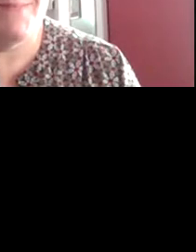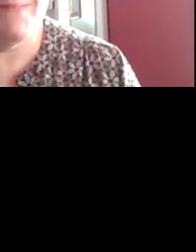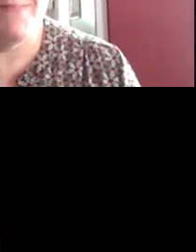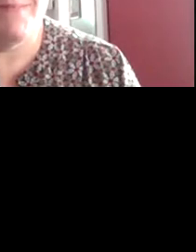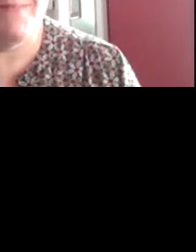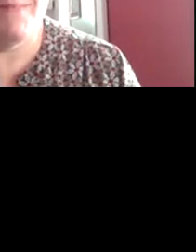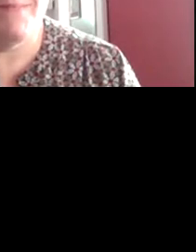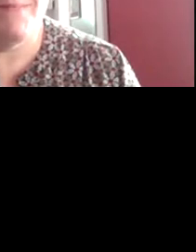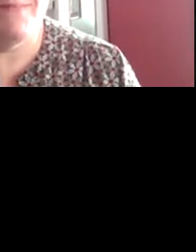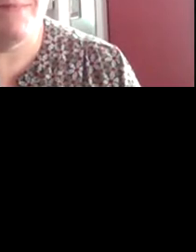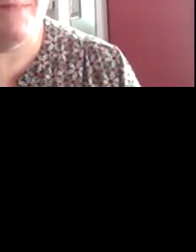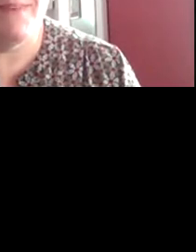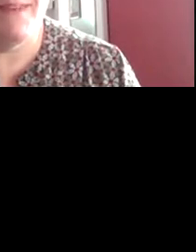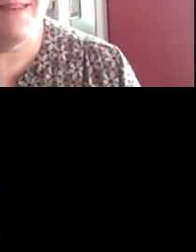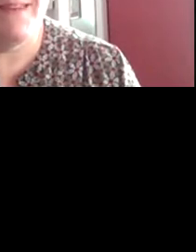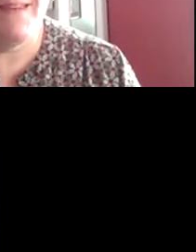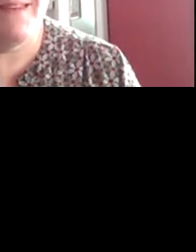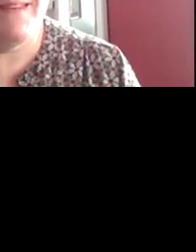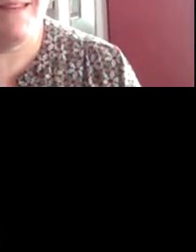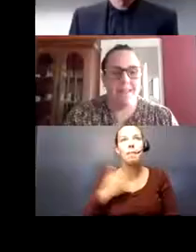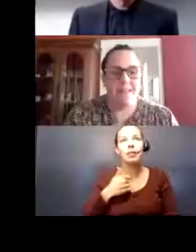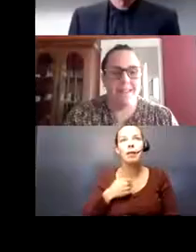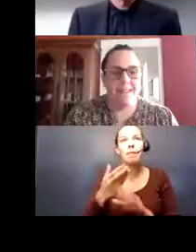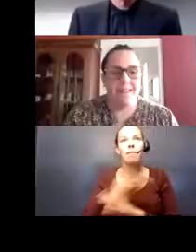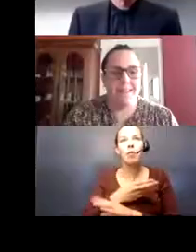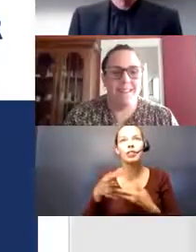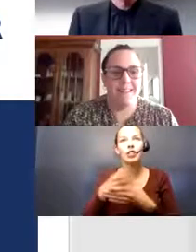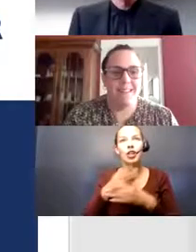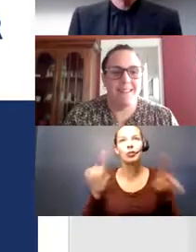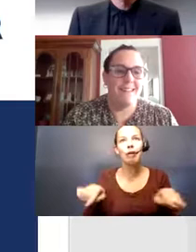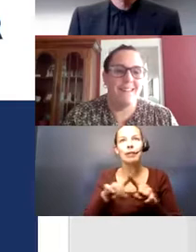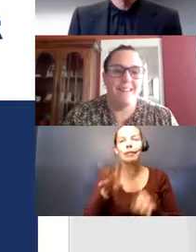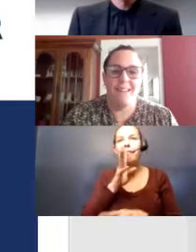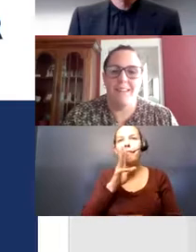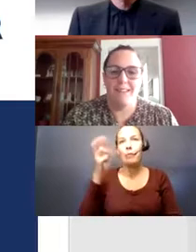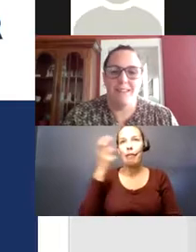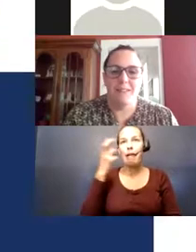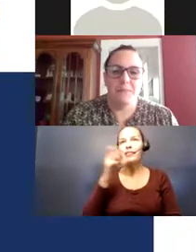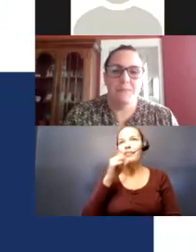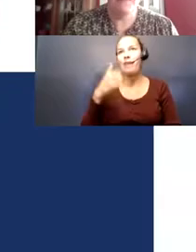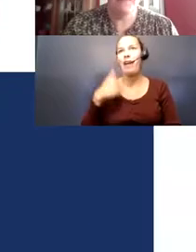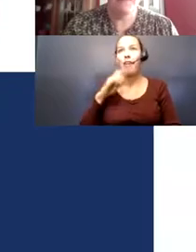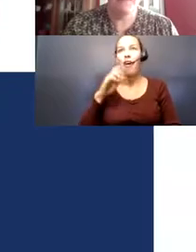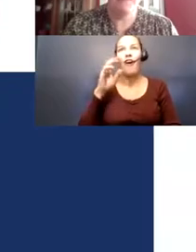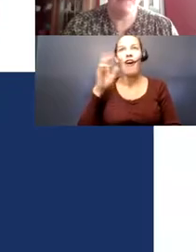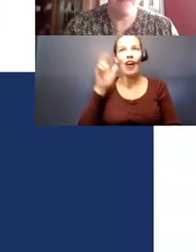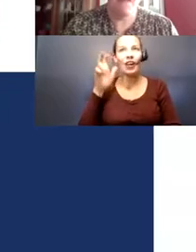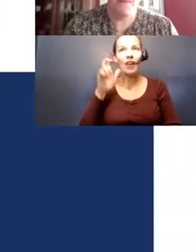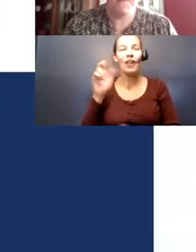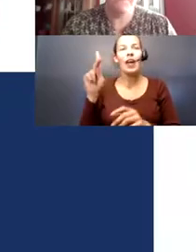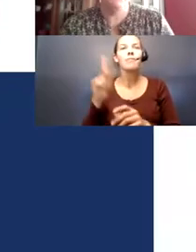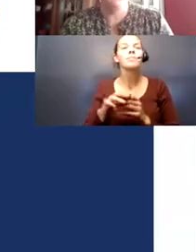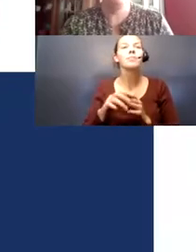I'm going to go ahead and unmute myself now before I share the screen and then start talking and realize I don't have audio. So, I'll do that first.